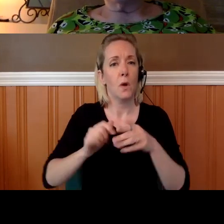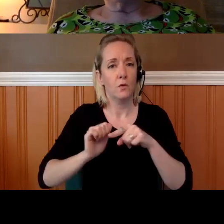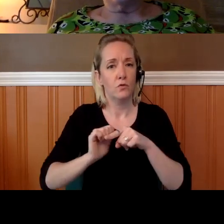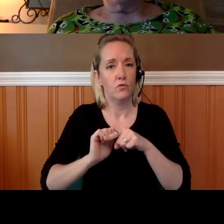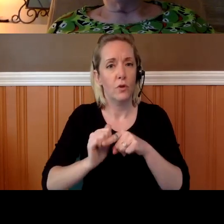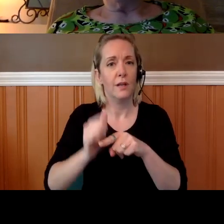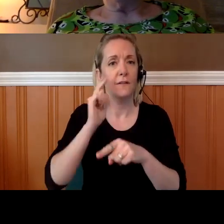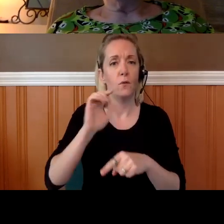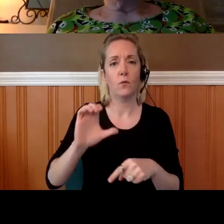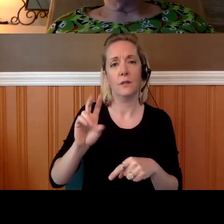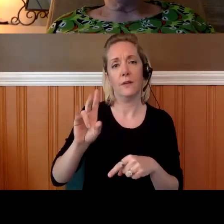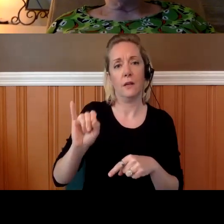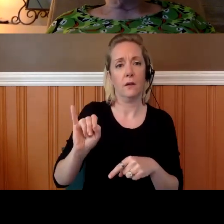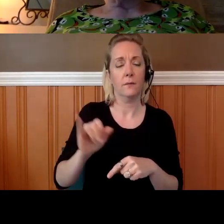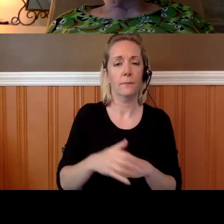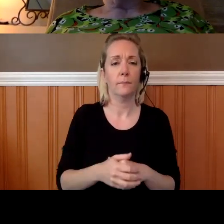with CVI.